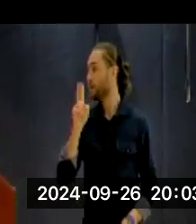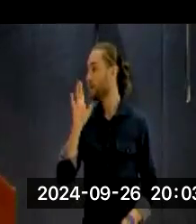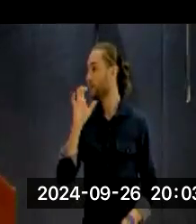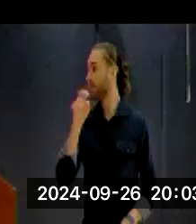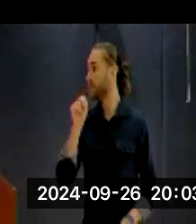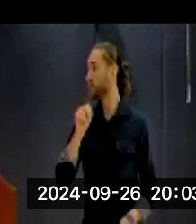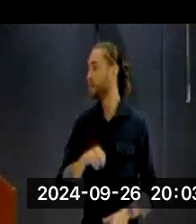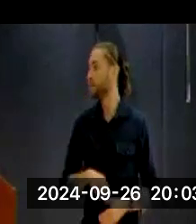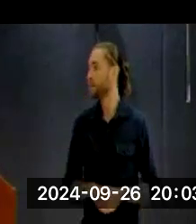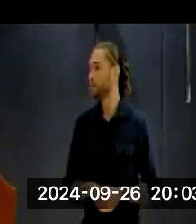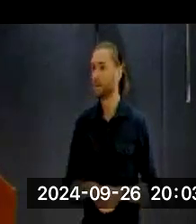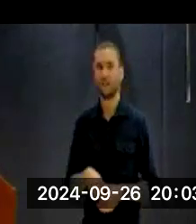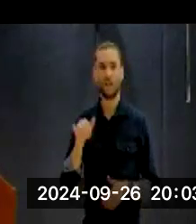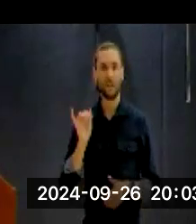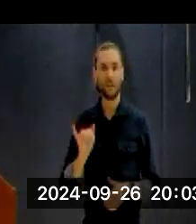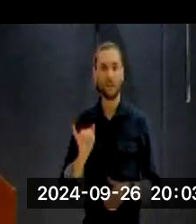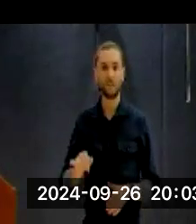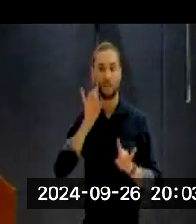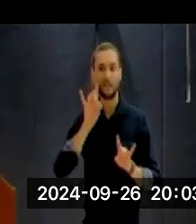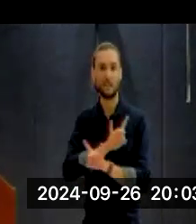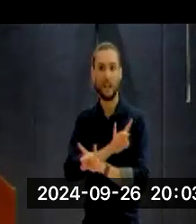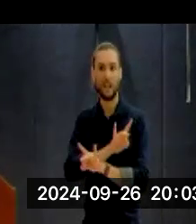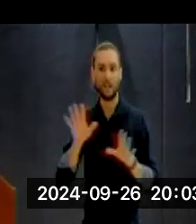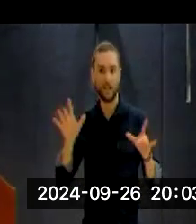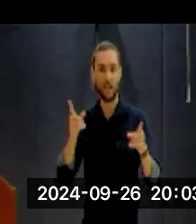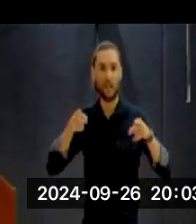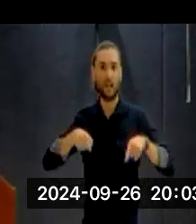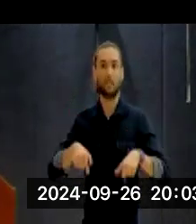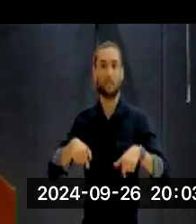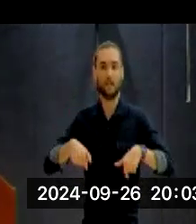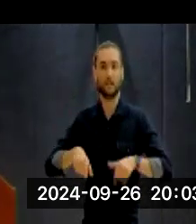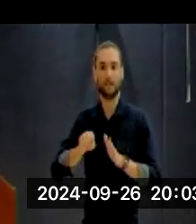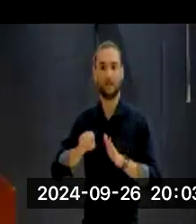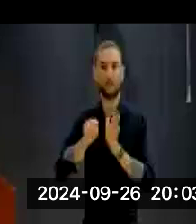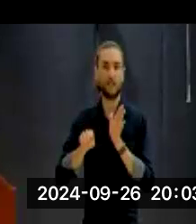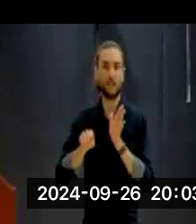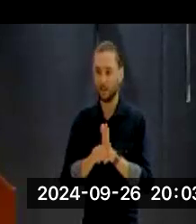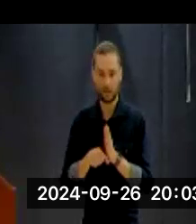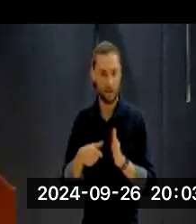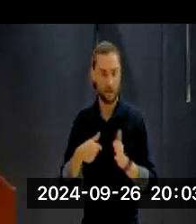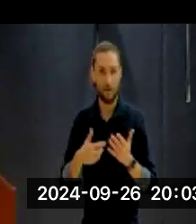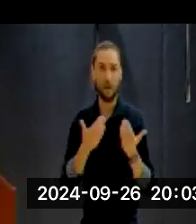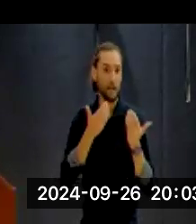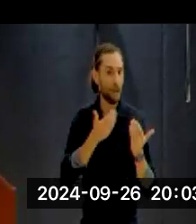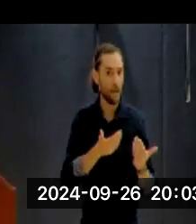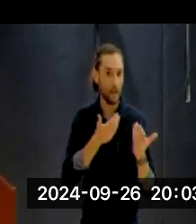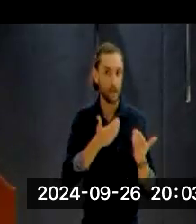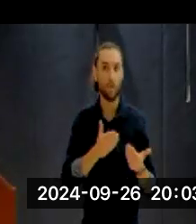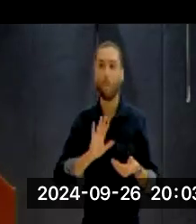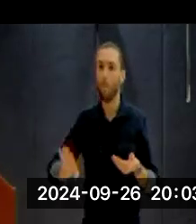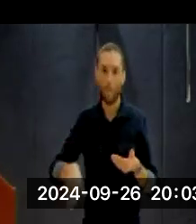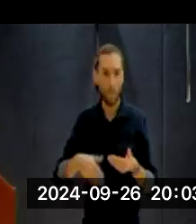This is a devastating tragedy that we have going on in this state. And I want to thank all